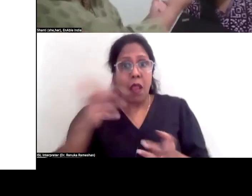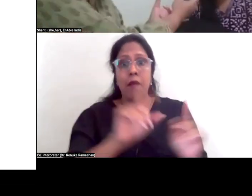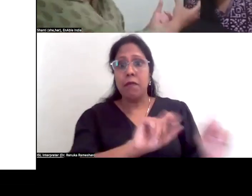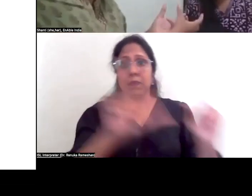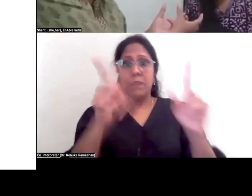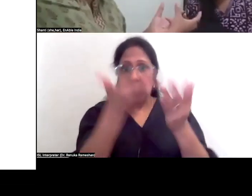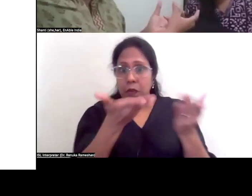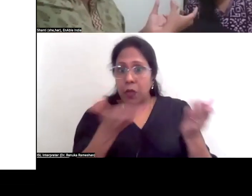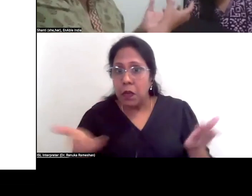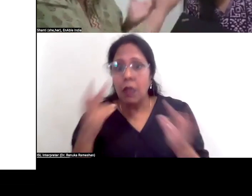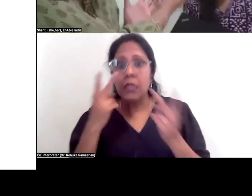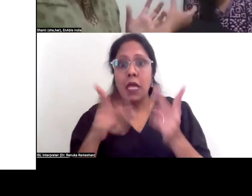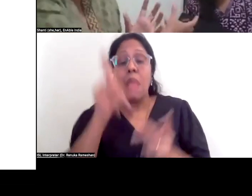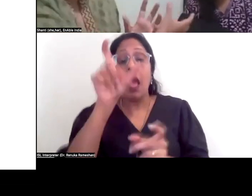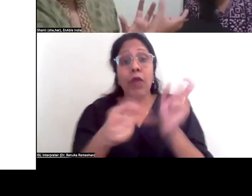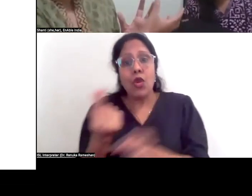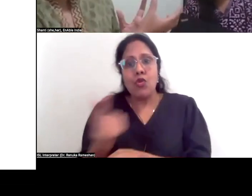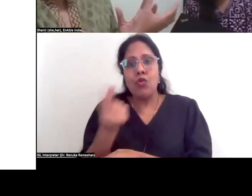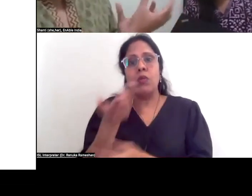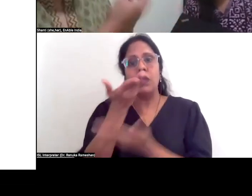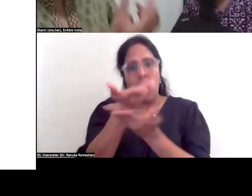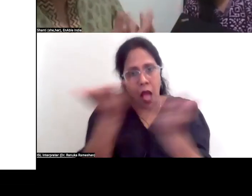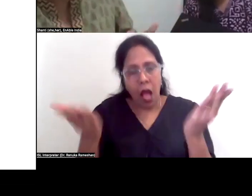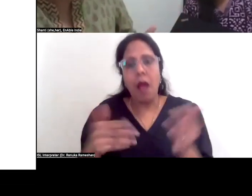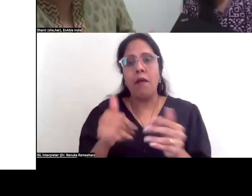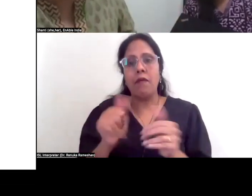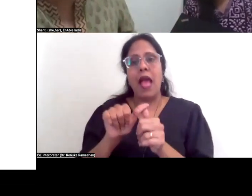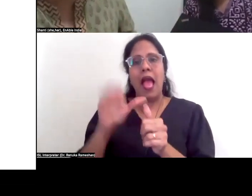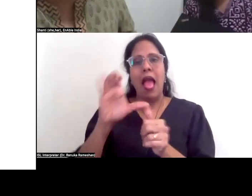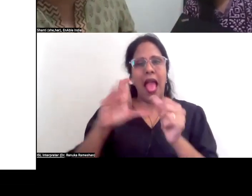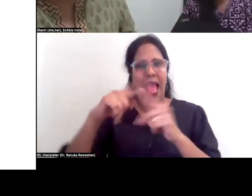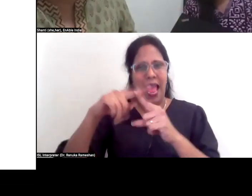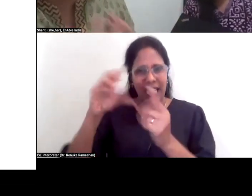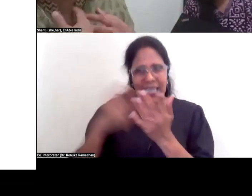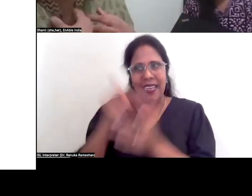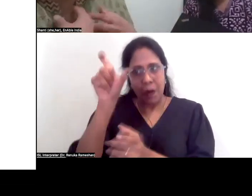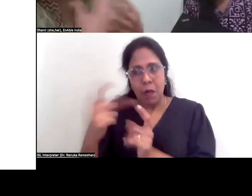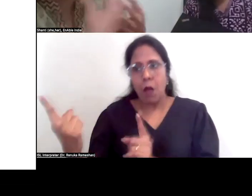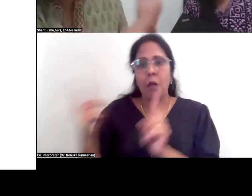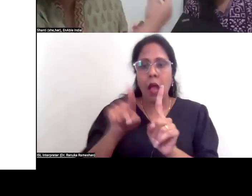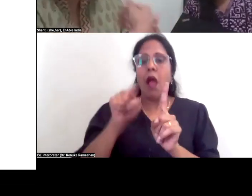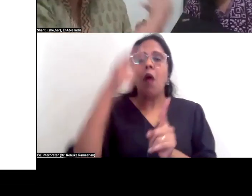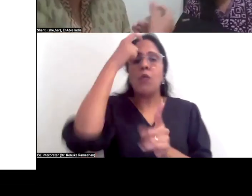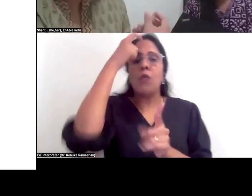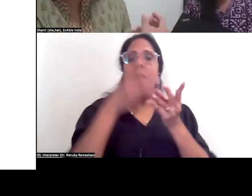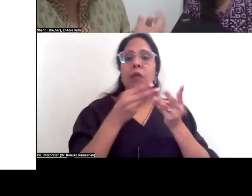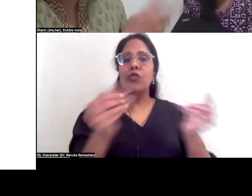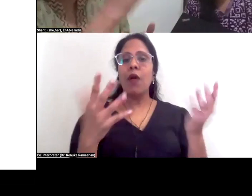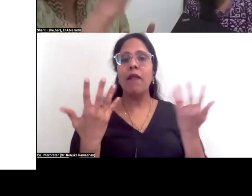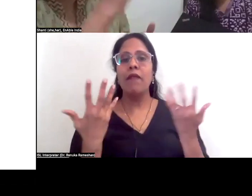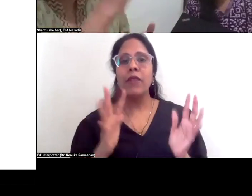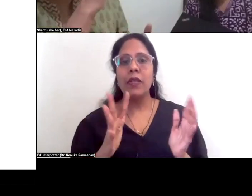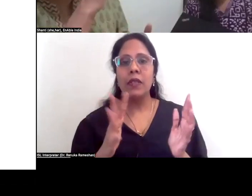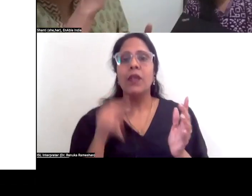but by using you as one of the actors, we actually solve the problem. And we have to